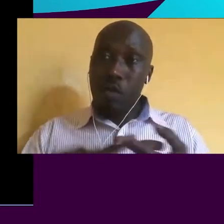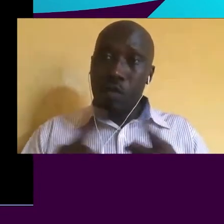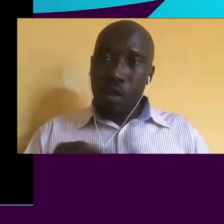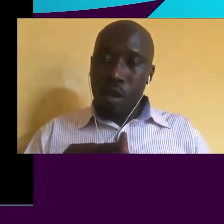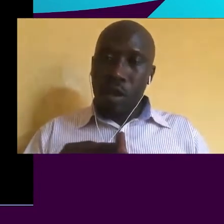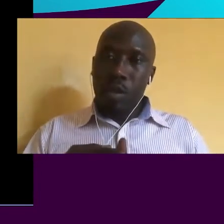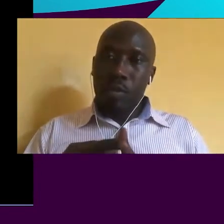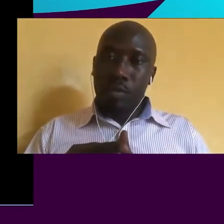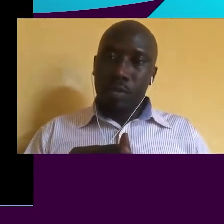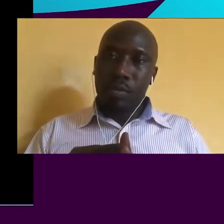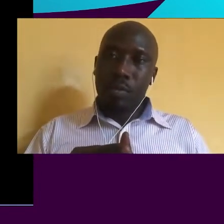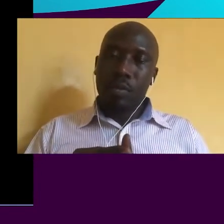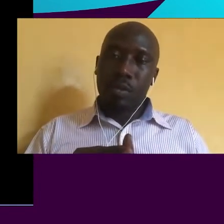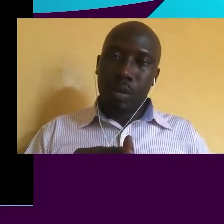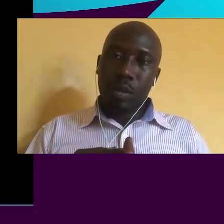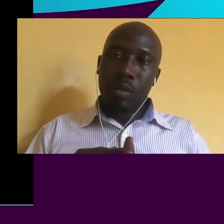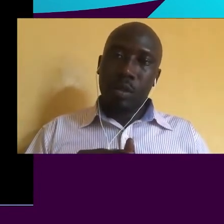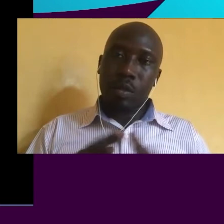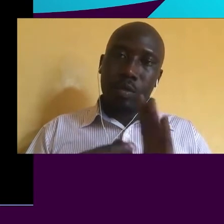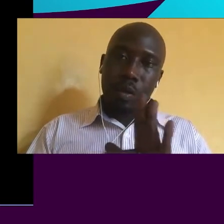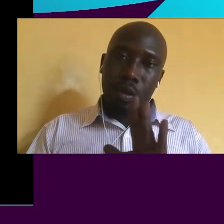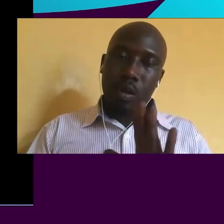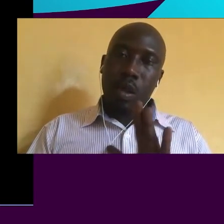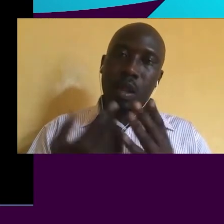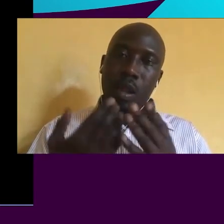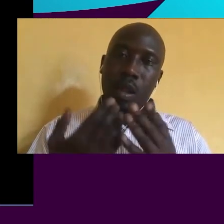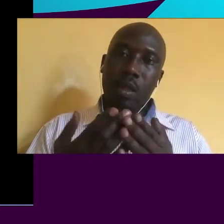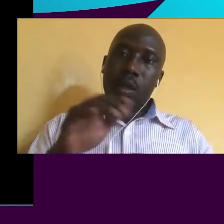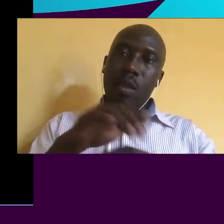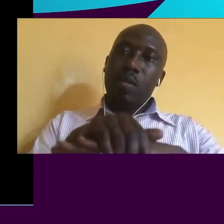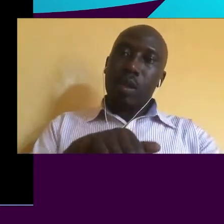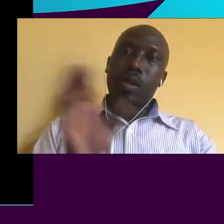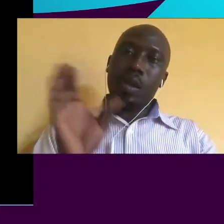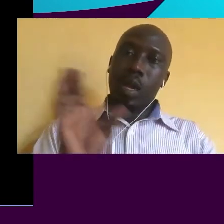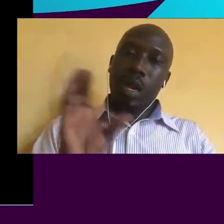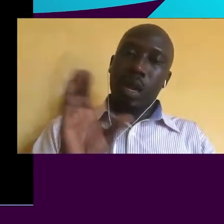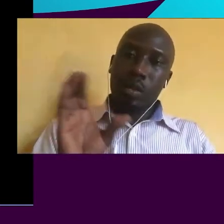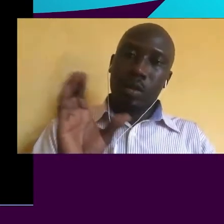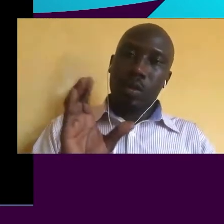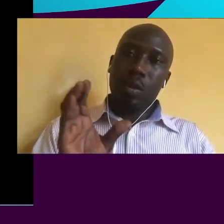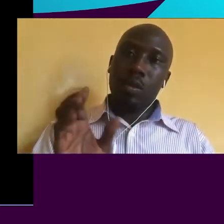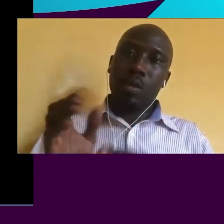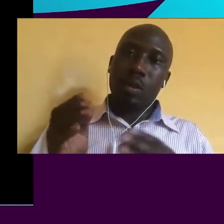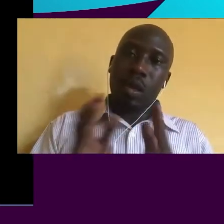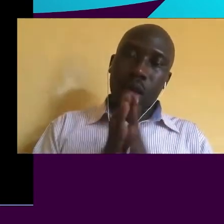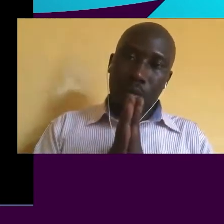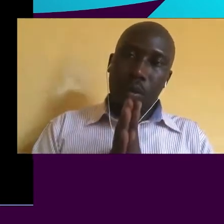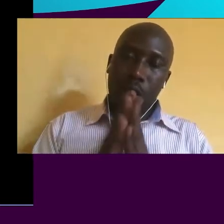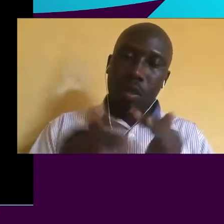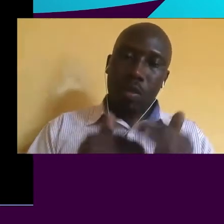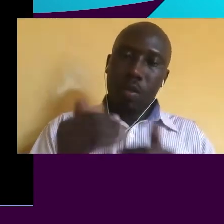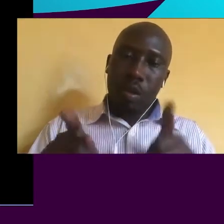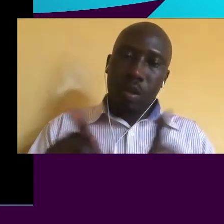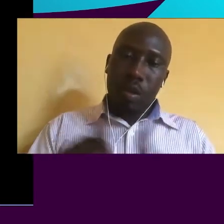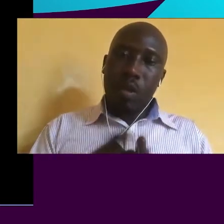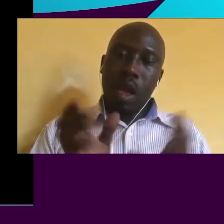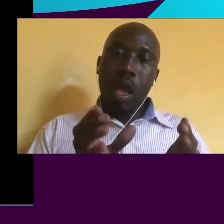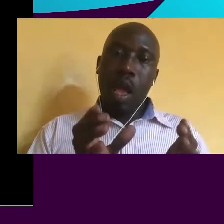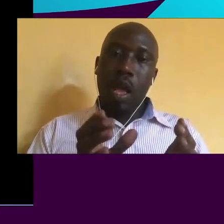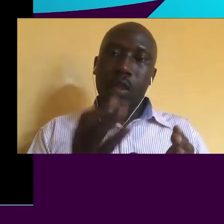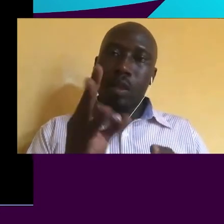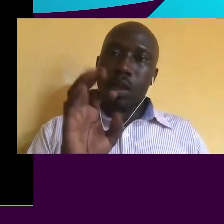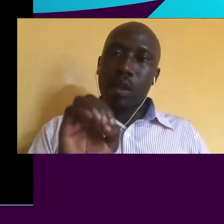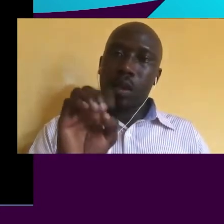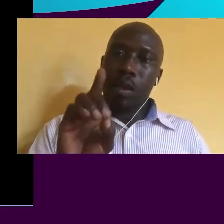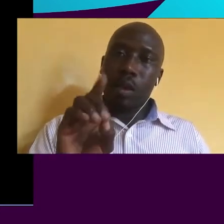stakeholders, like British Council, activities that they carry on. And as a federation, we are happy always to join hands